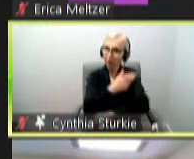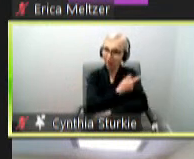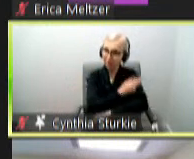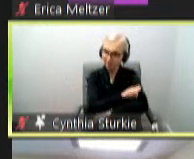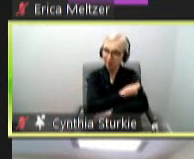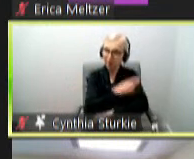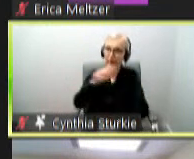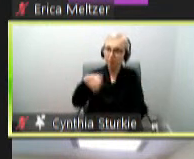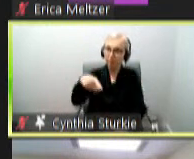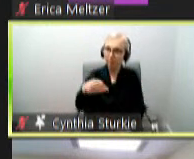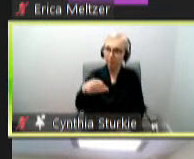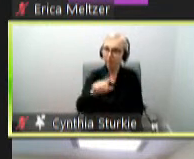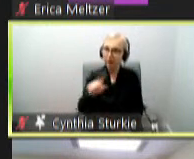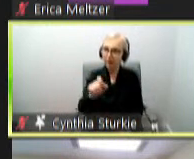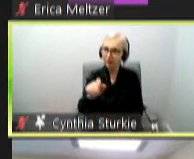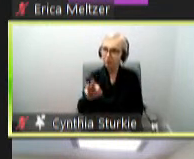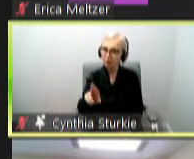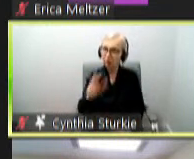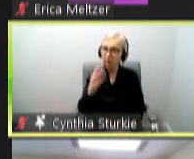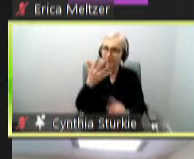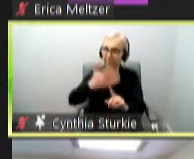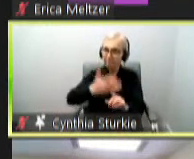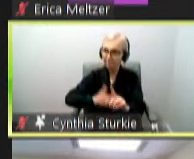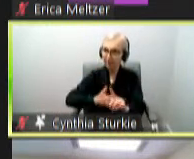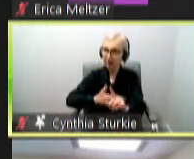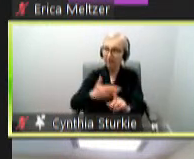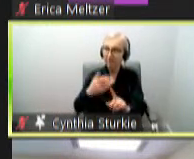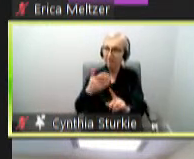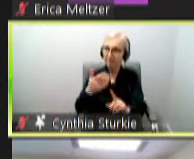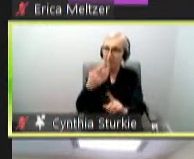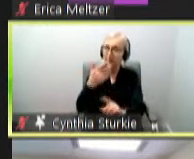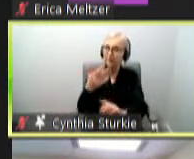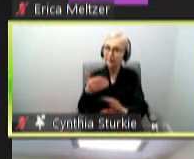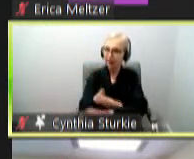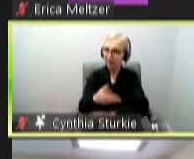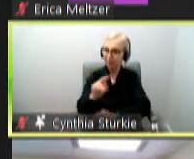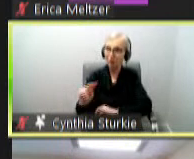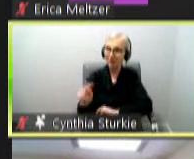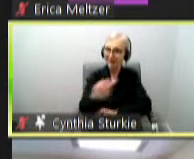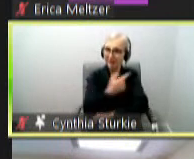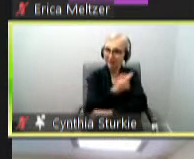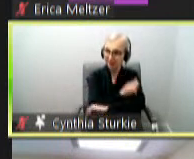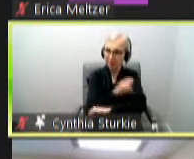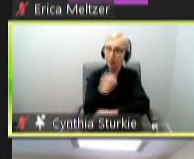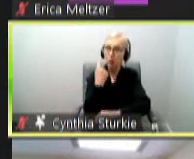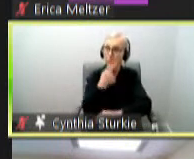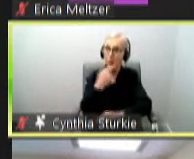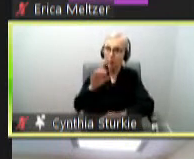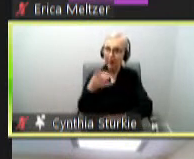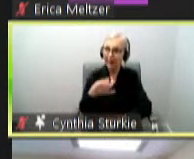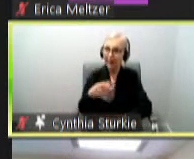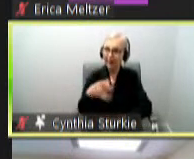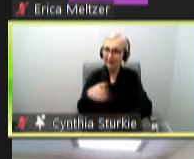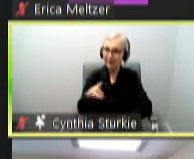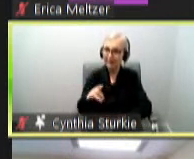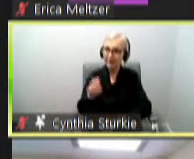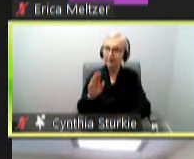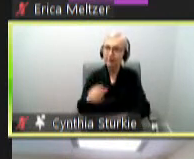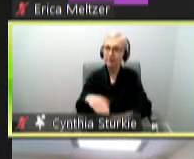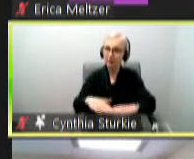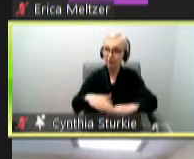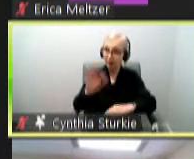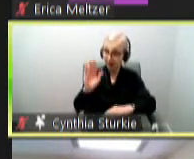Pfizer 5 months after they've received their second. For those who are 18 and up, you can get a third dose